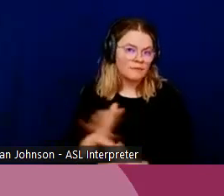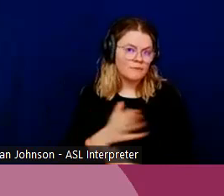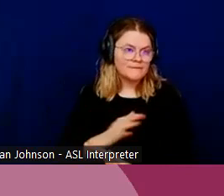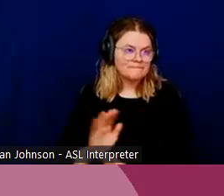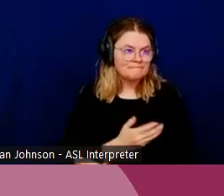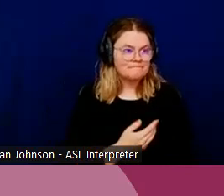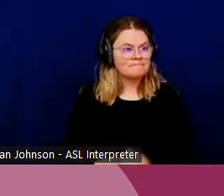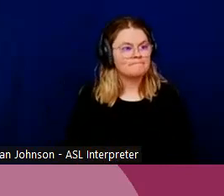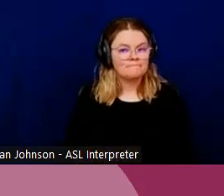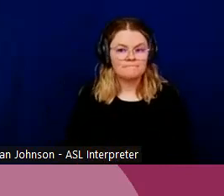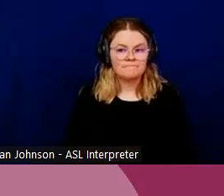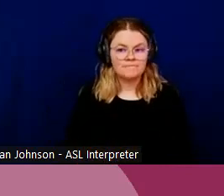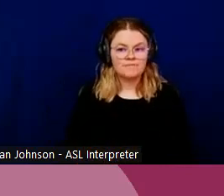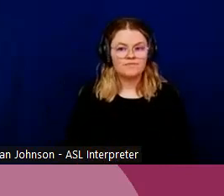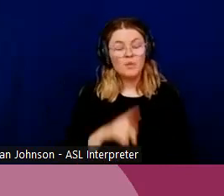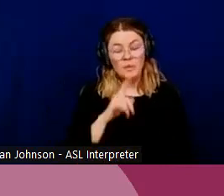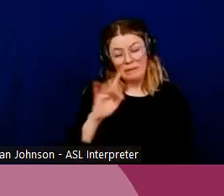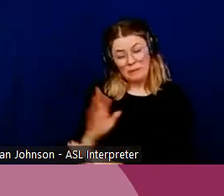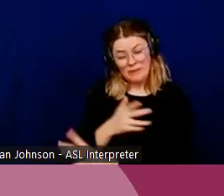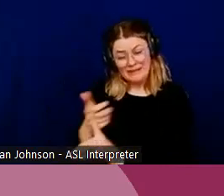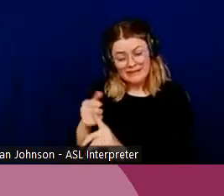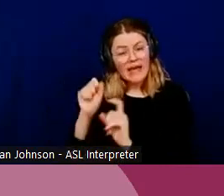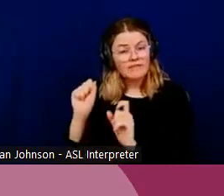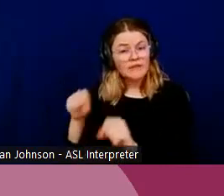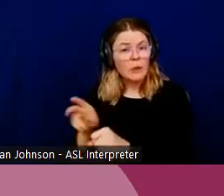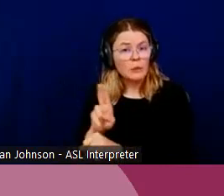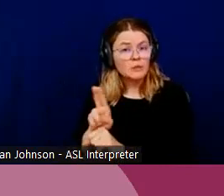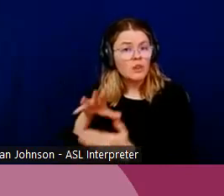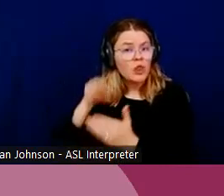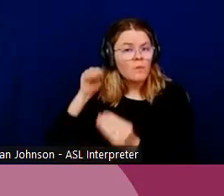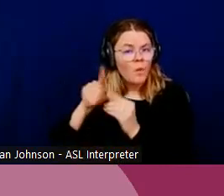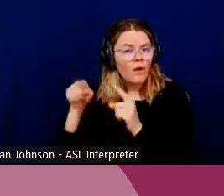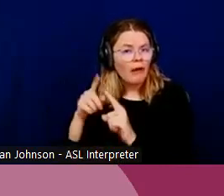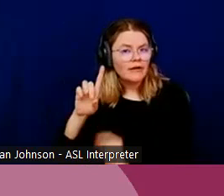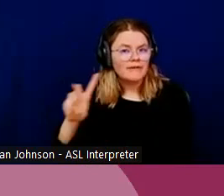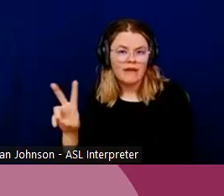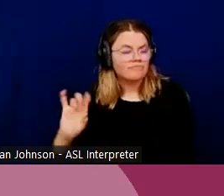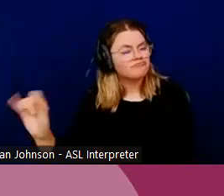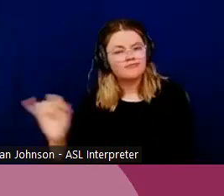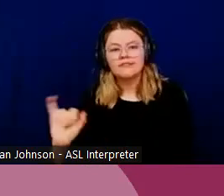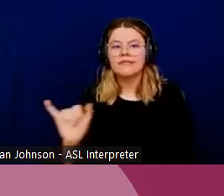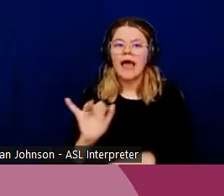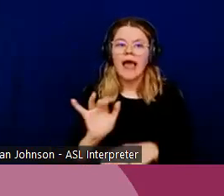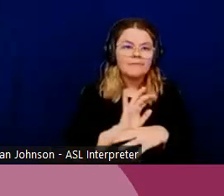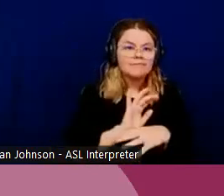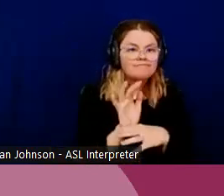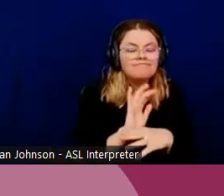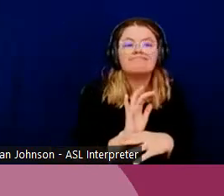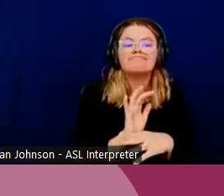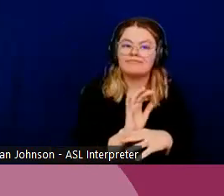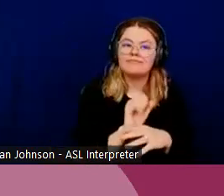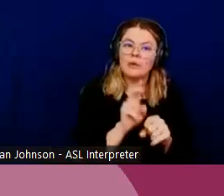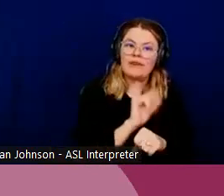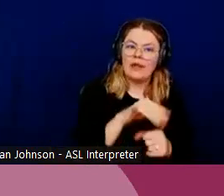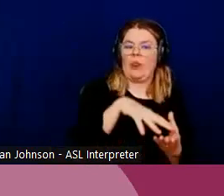And music can be used to kind of learn more about domestic violence, just like films and movies. And there are many other artists out